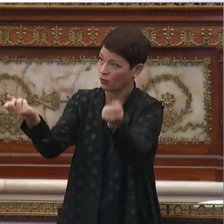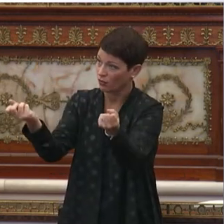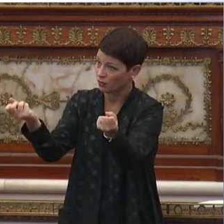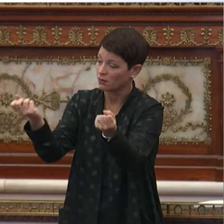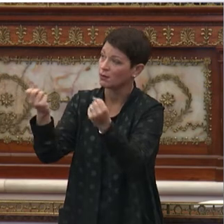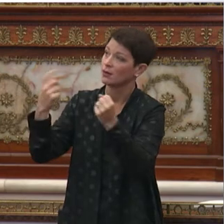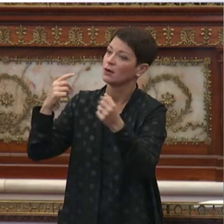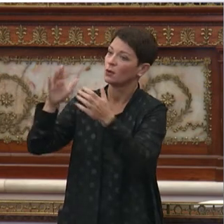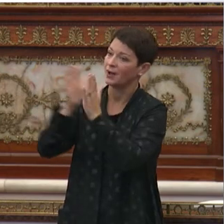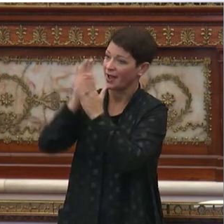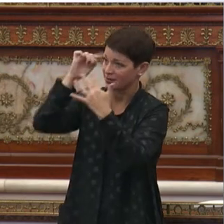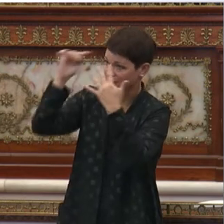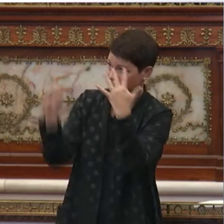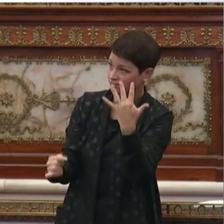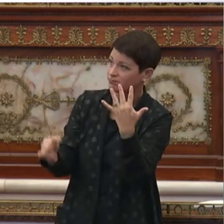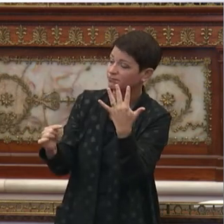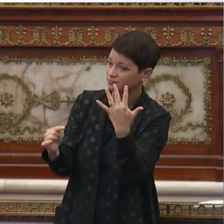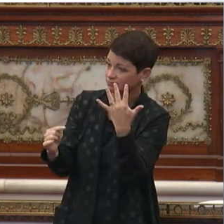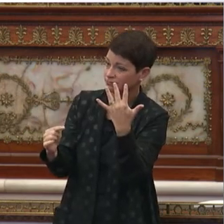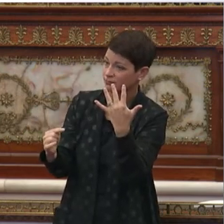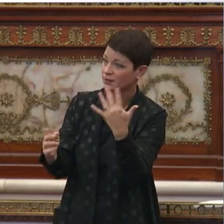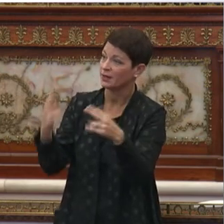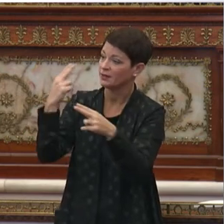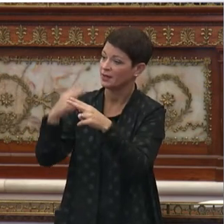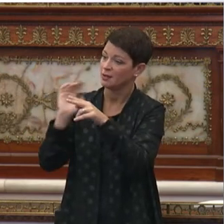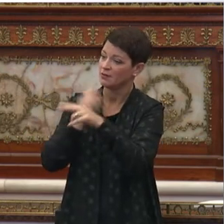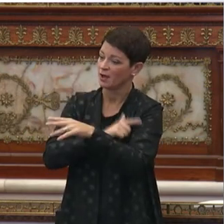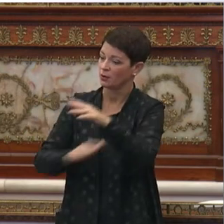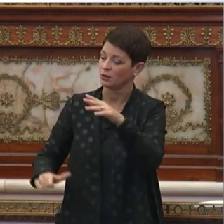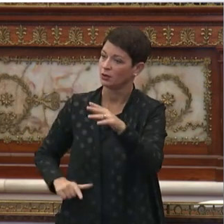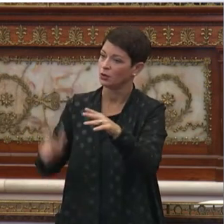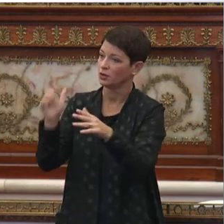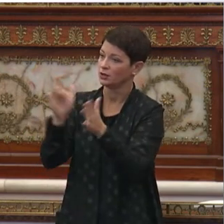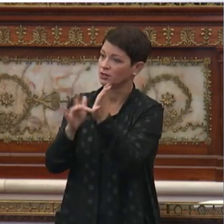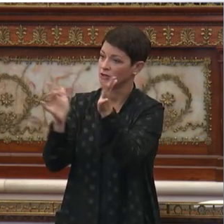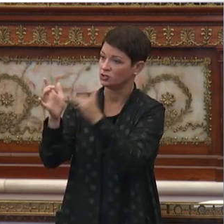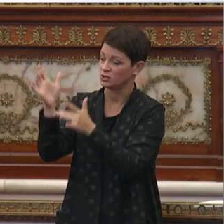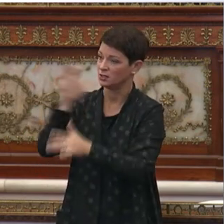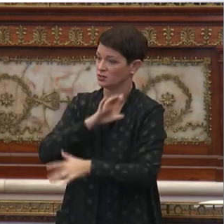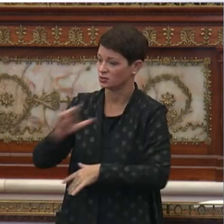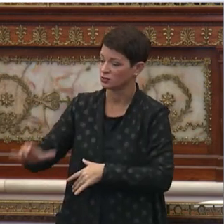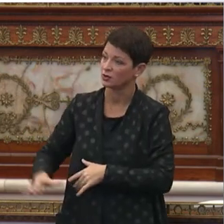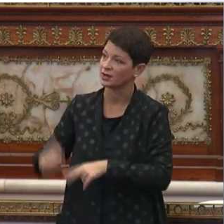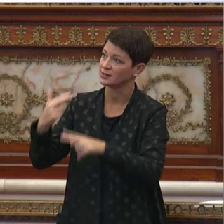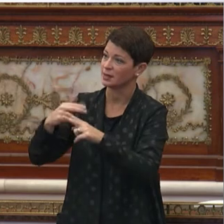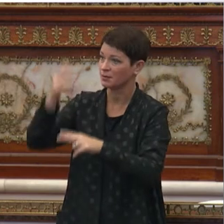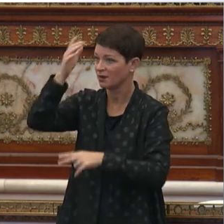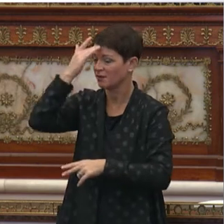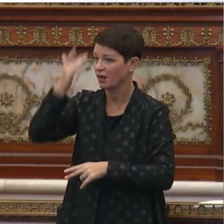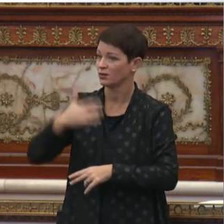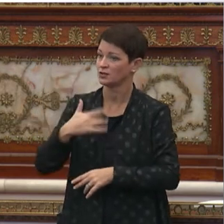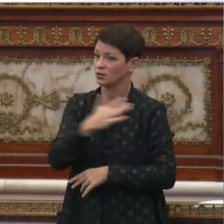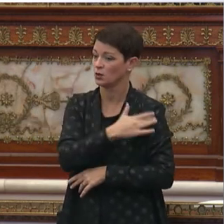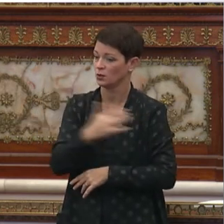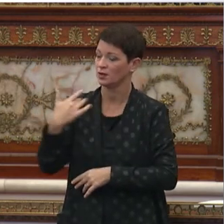We ask these things in the name of our Lord Jesus, the name of the Father and of the